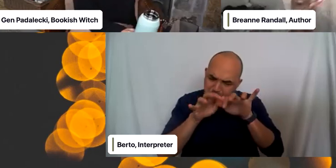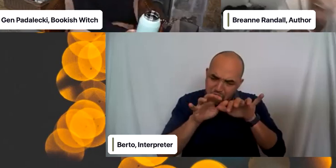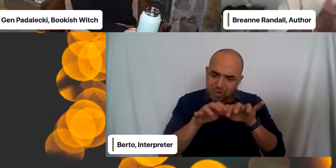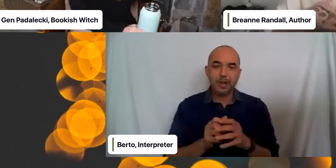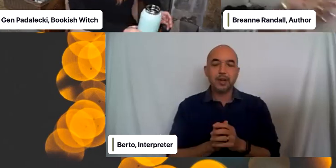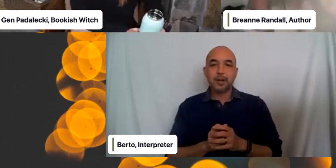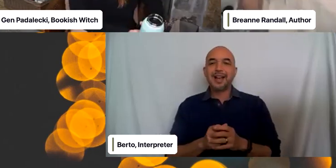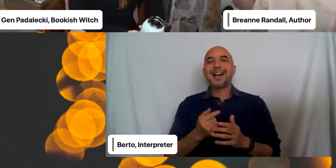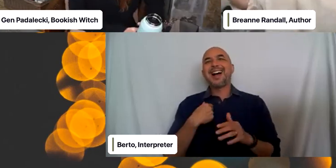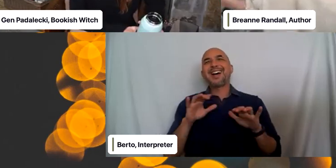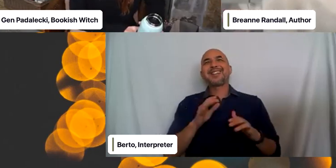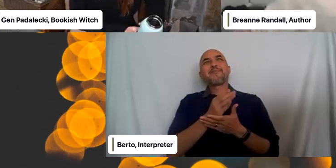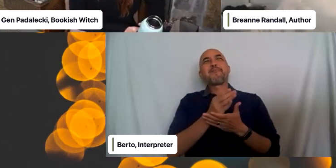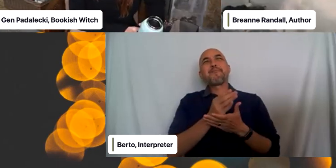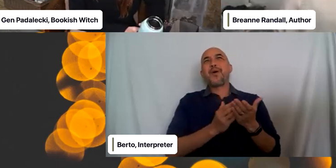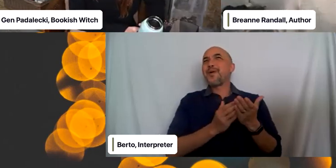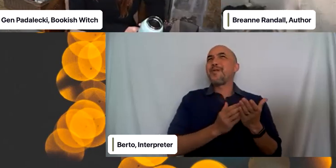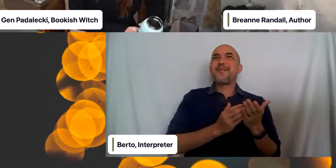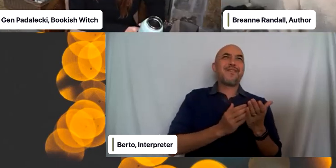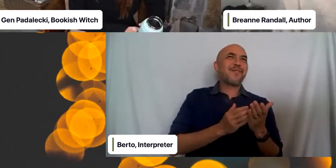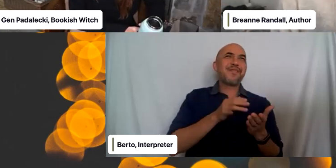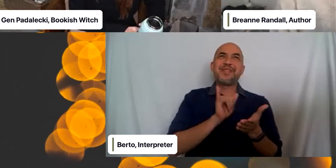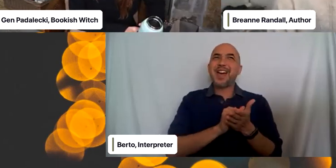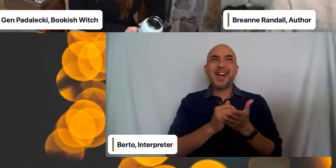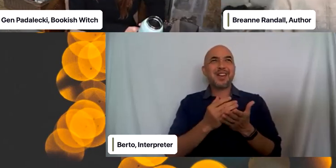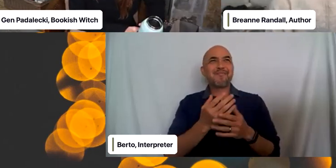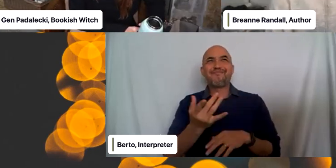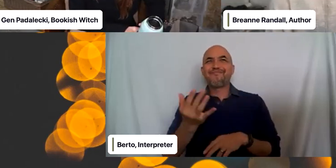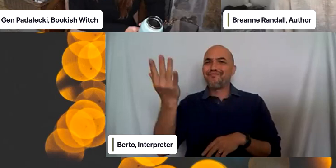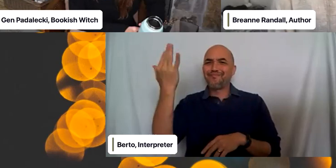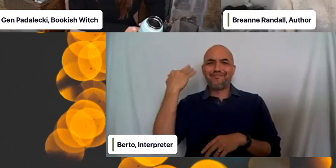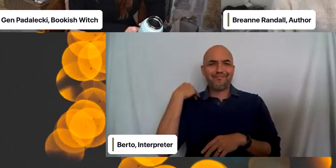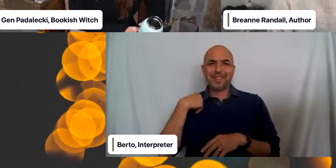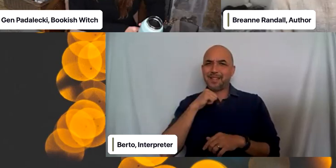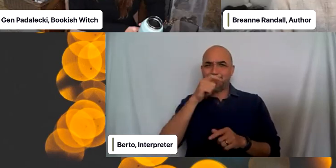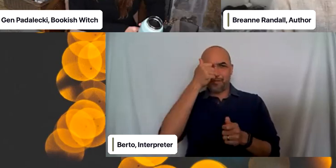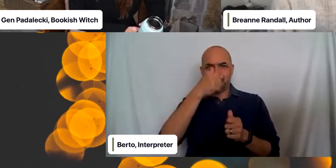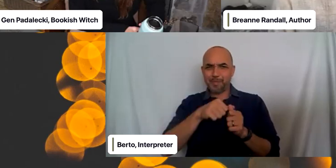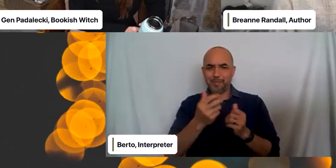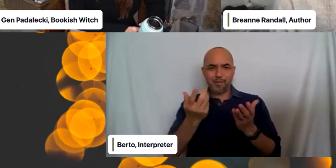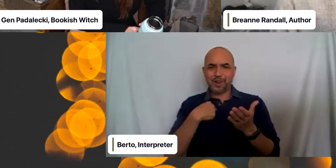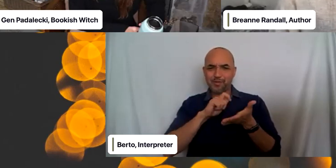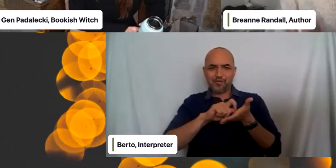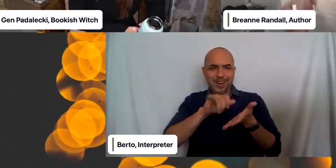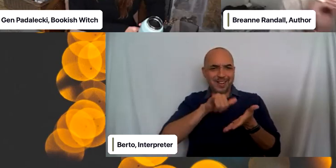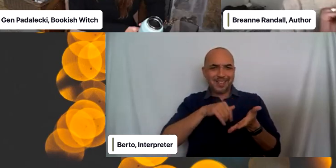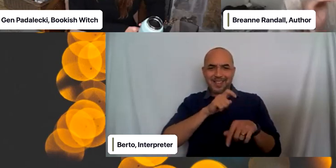did part of it, I think, years and years ago. I don't even remember what I was writing at the time, but